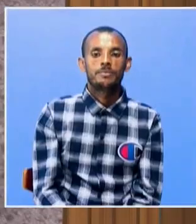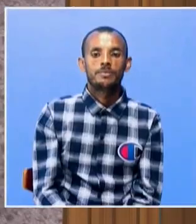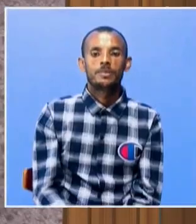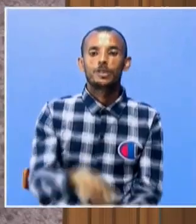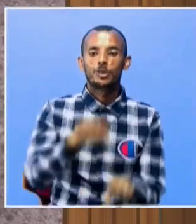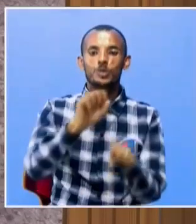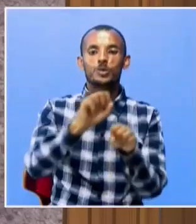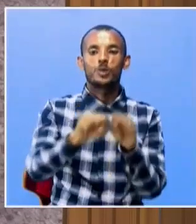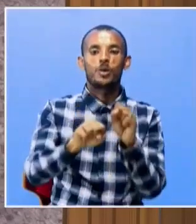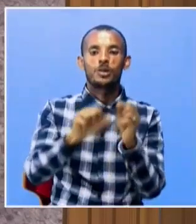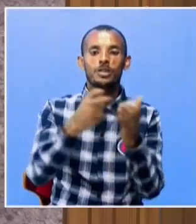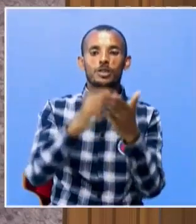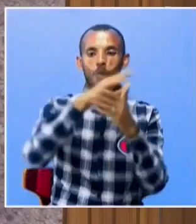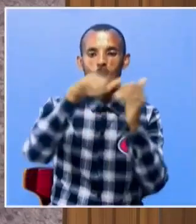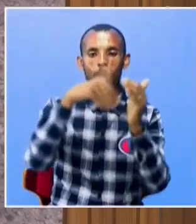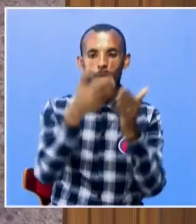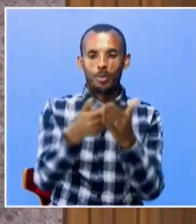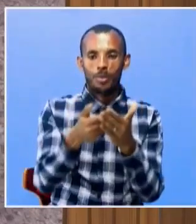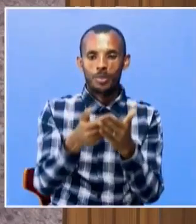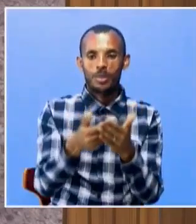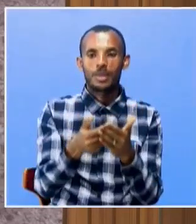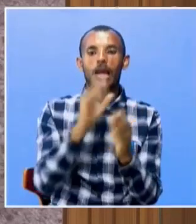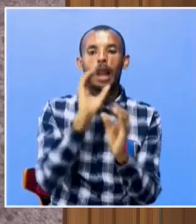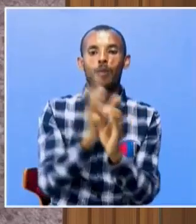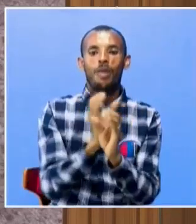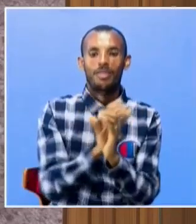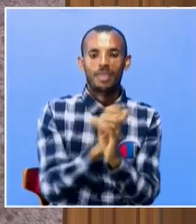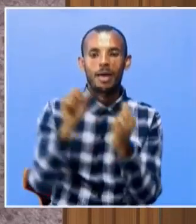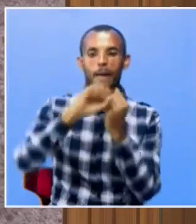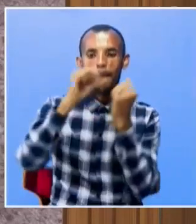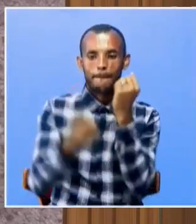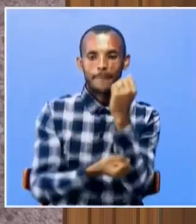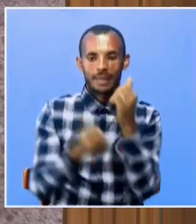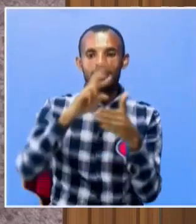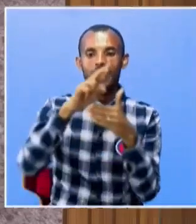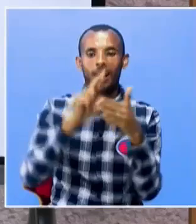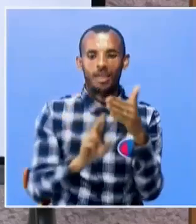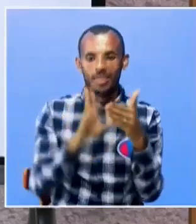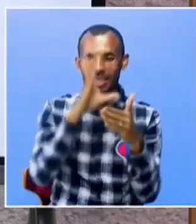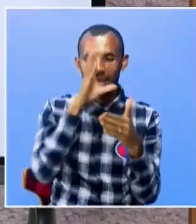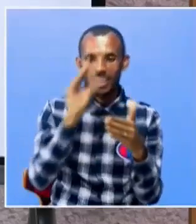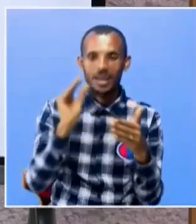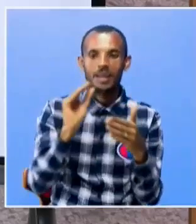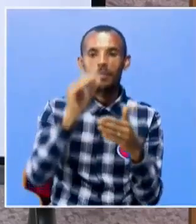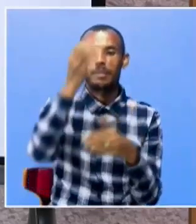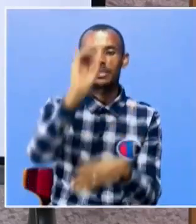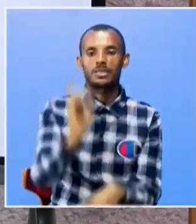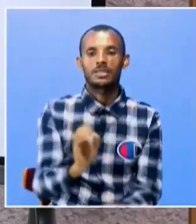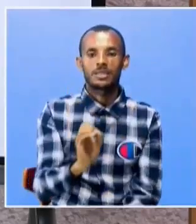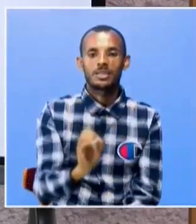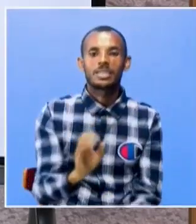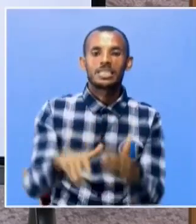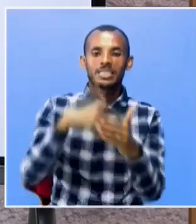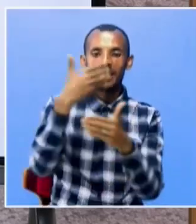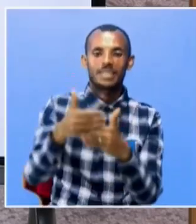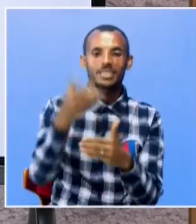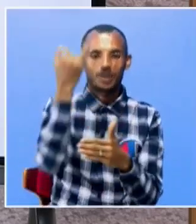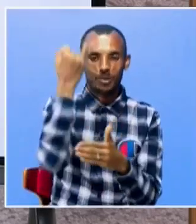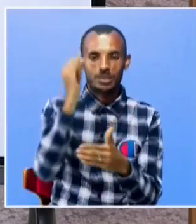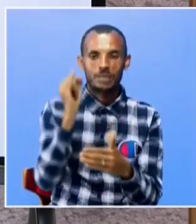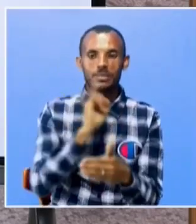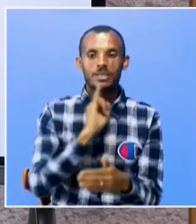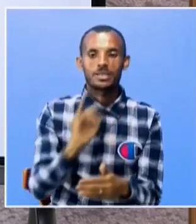So this is all about calculating base rates and percentage. The next concept is